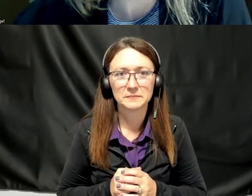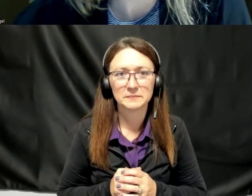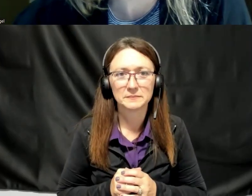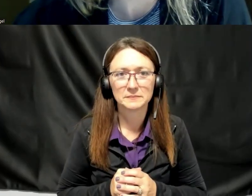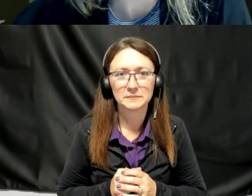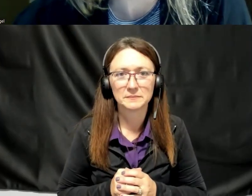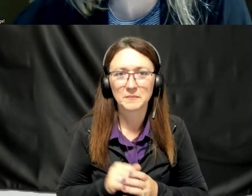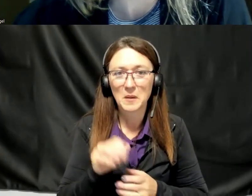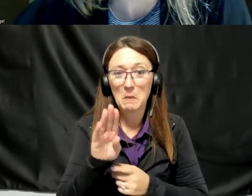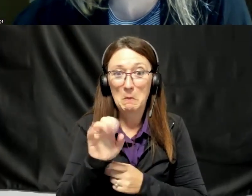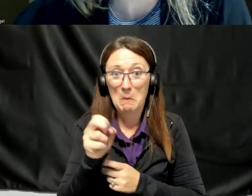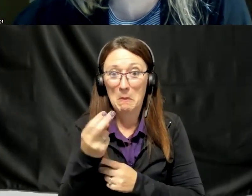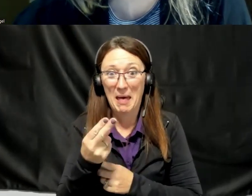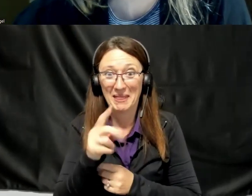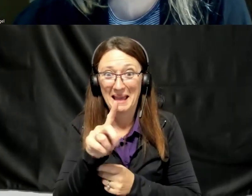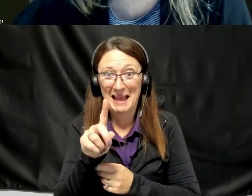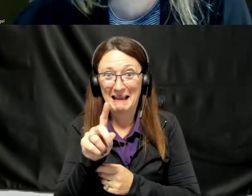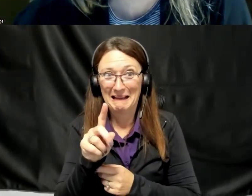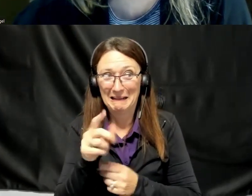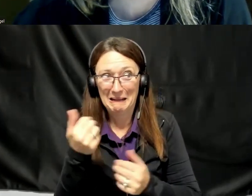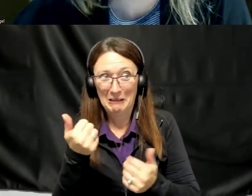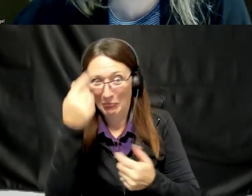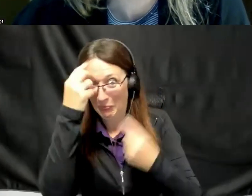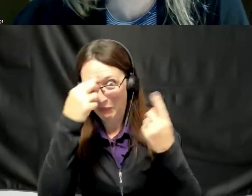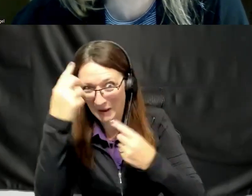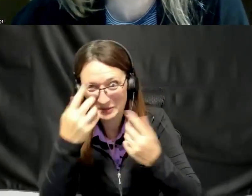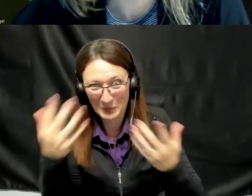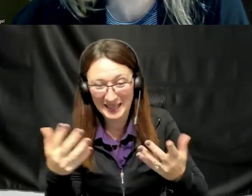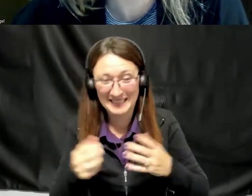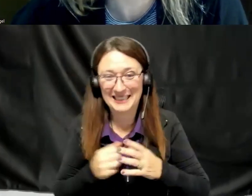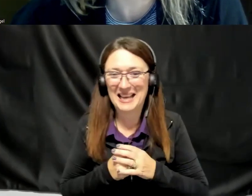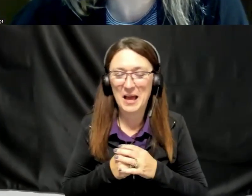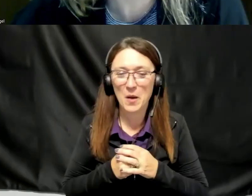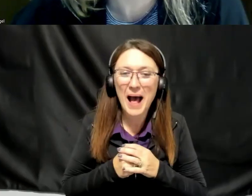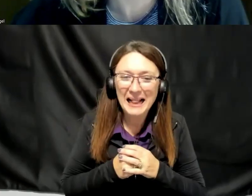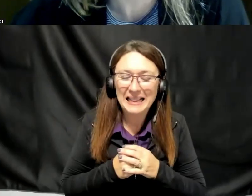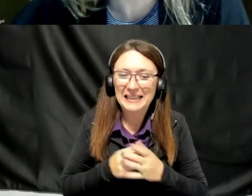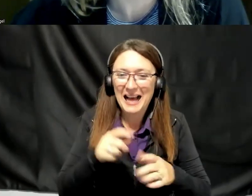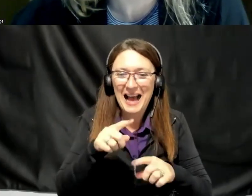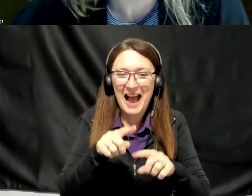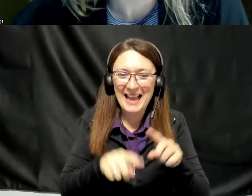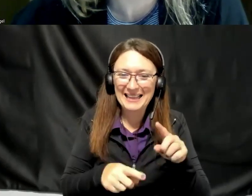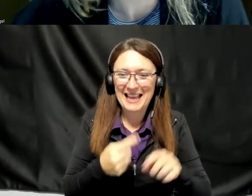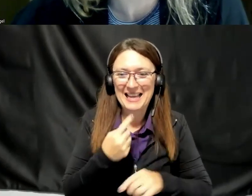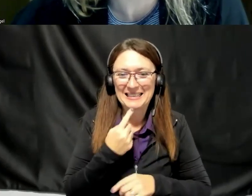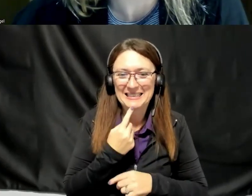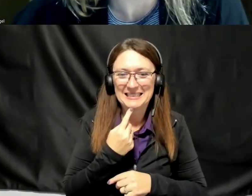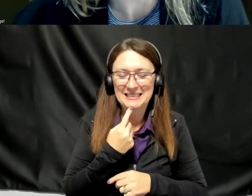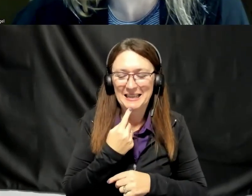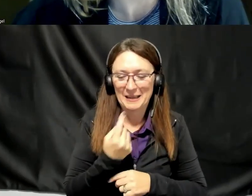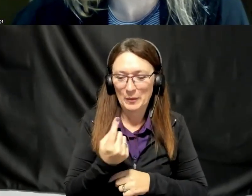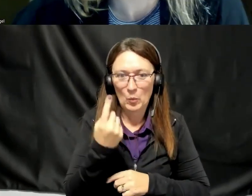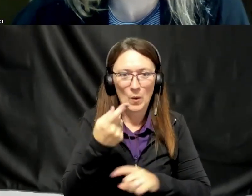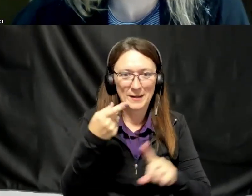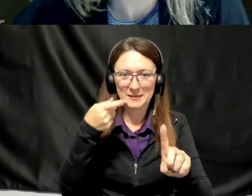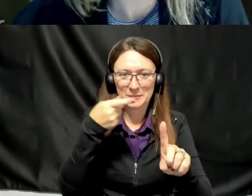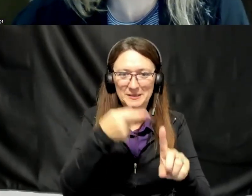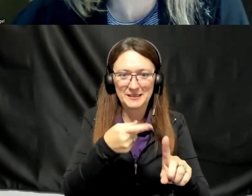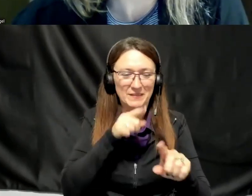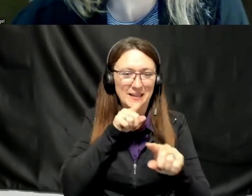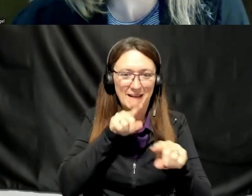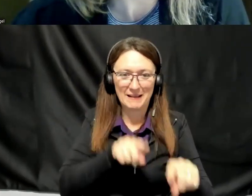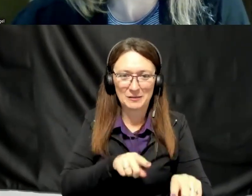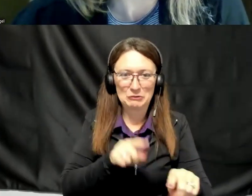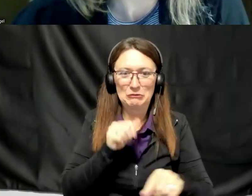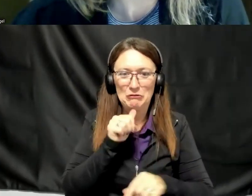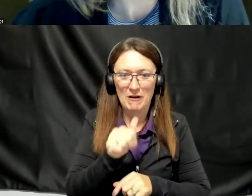Beth, do you have any thoughts on this one? Not so I can't say for anyone specifically.